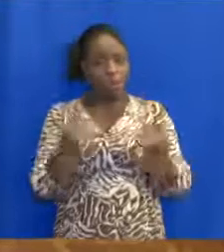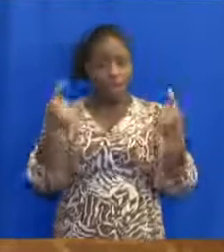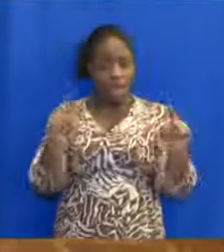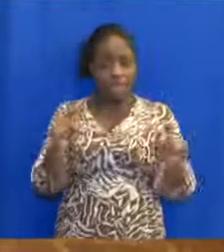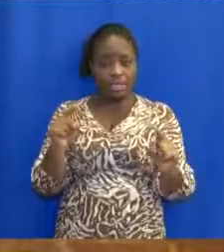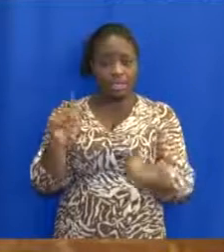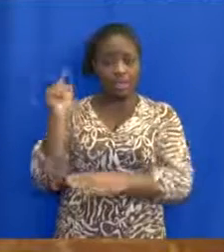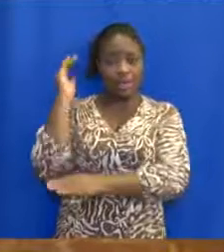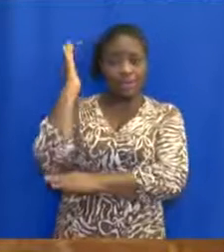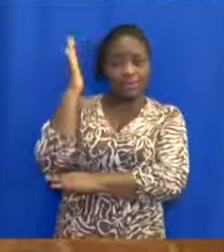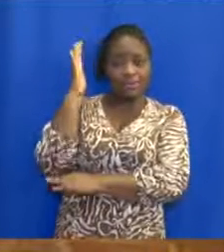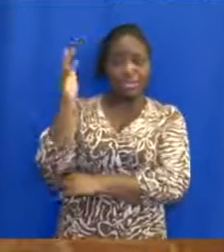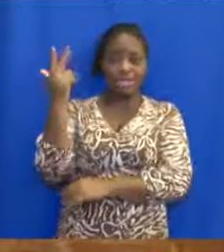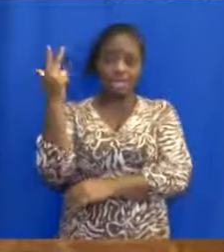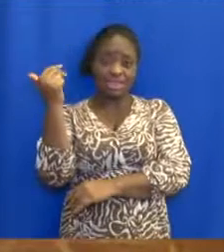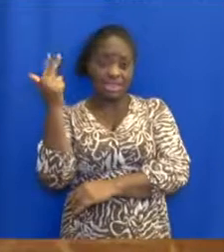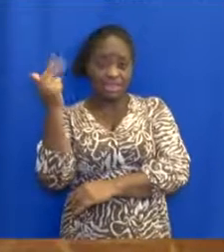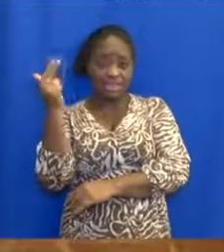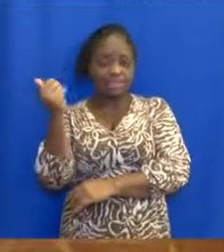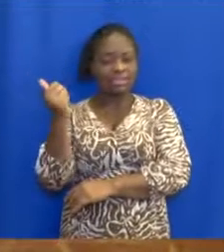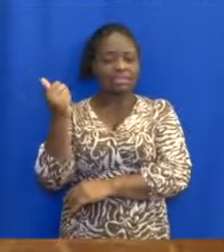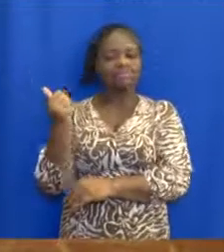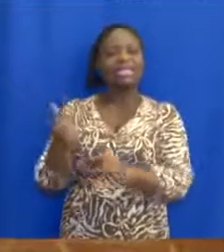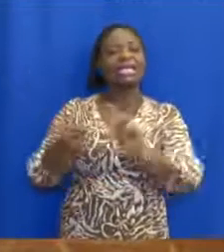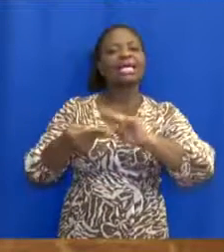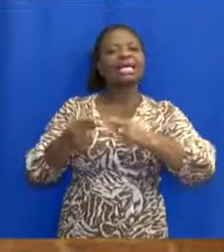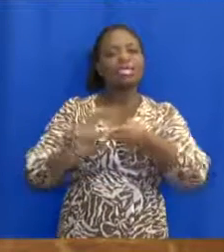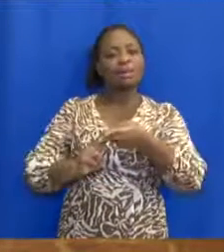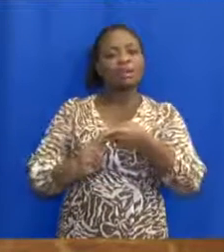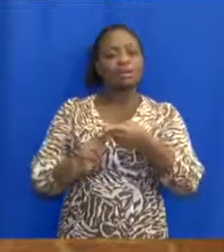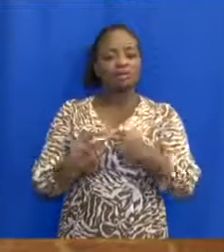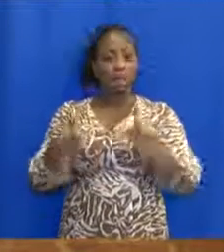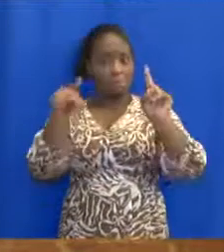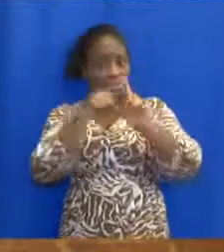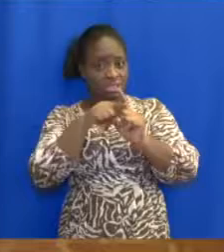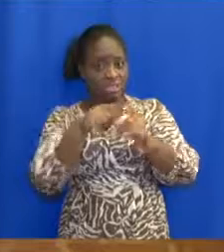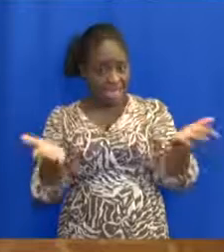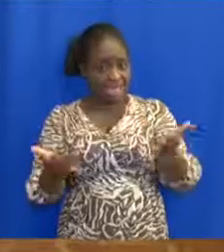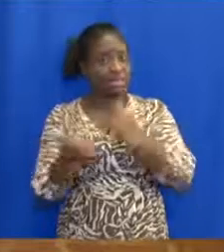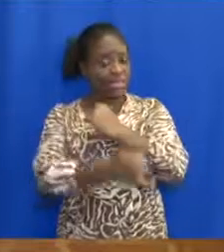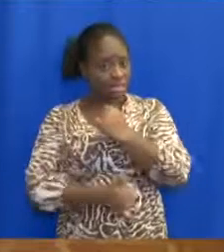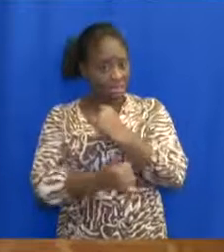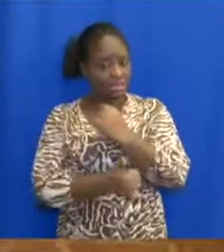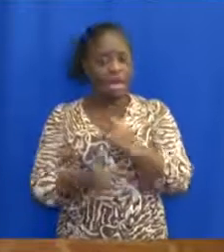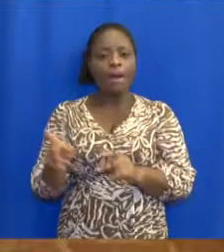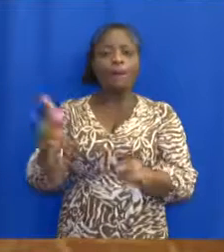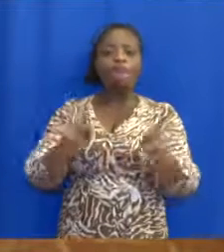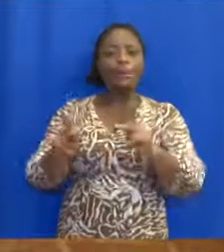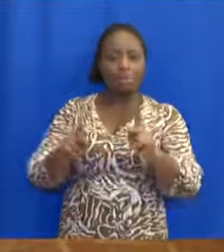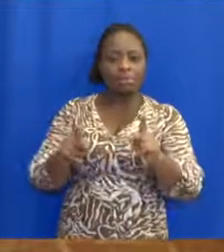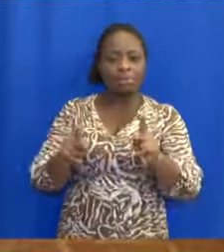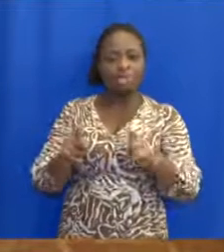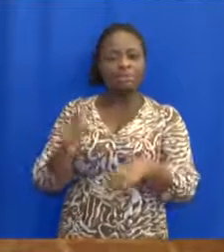delivered update number 13, the number of active cases in the country, i.e. those who, as